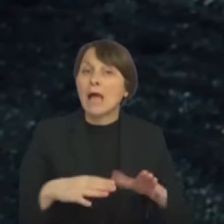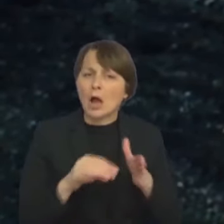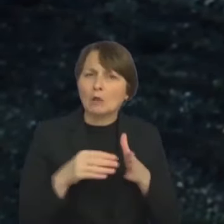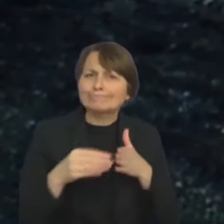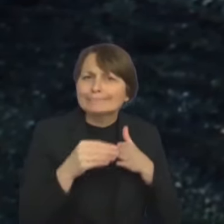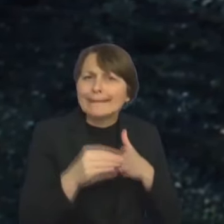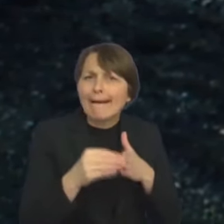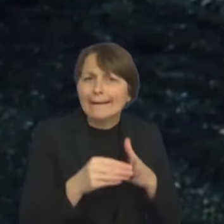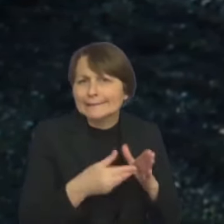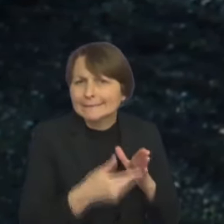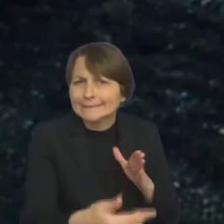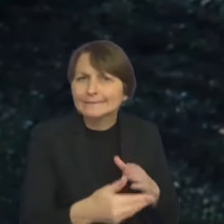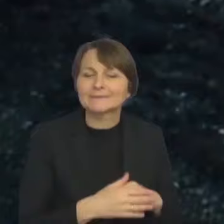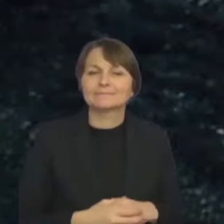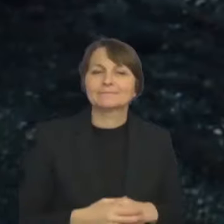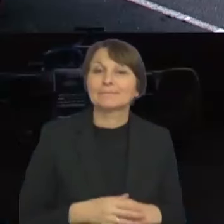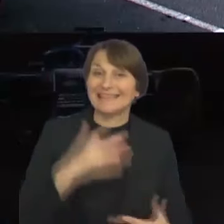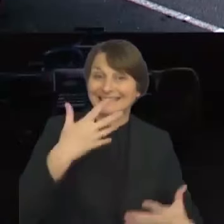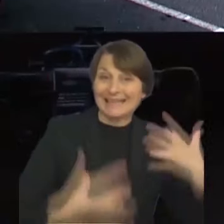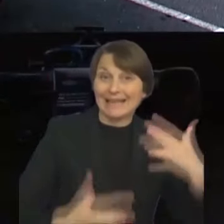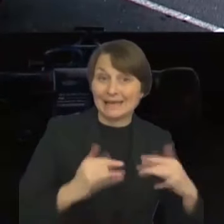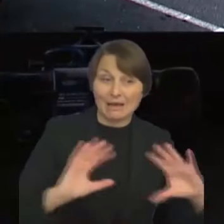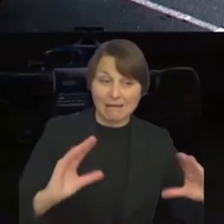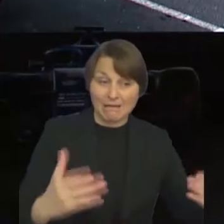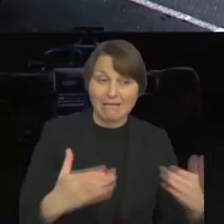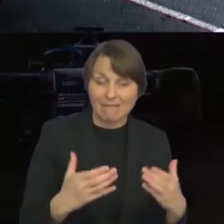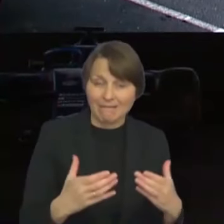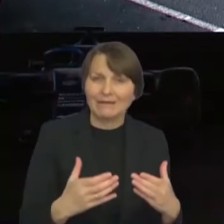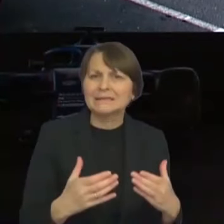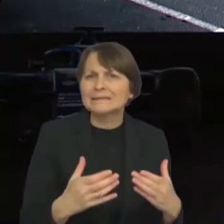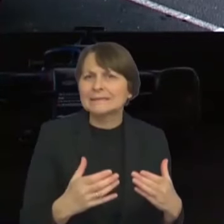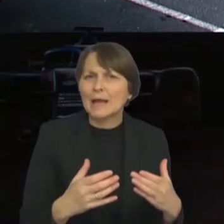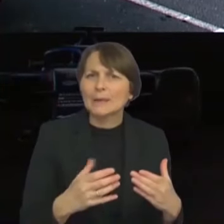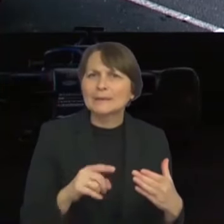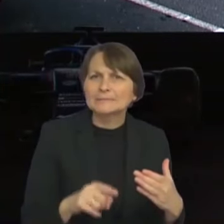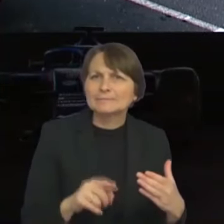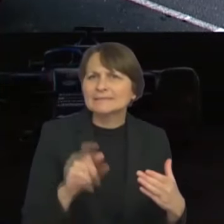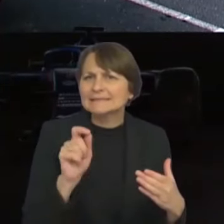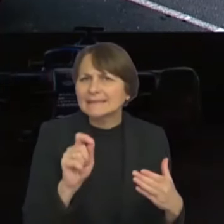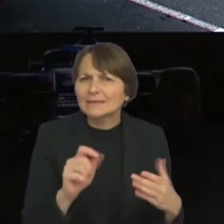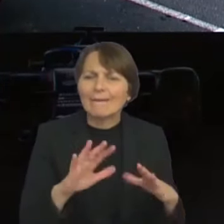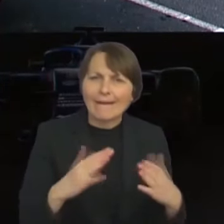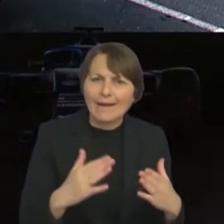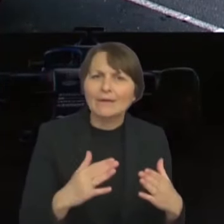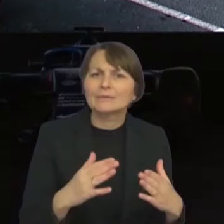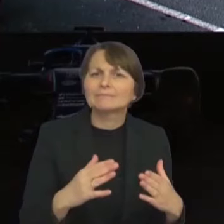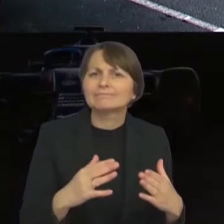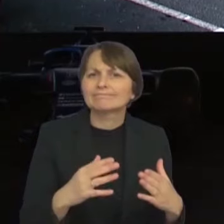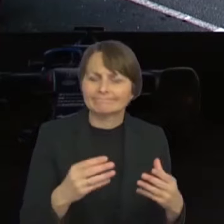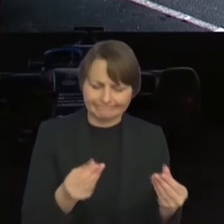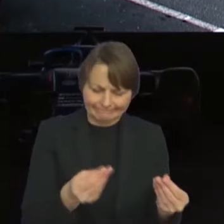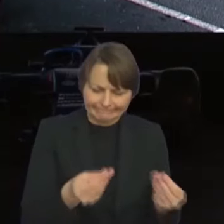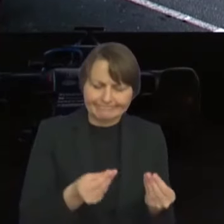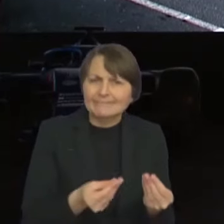the sensors of the vehicle will signal within the sat-nav any